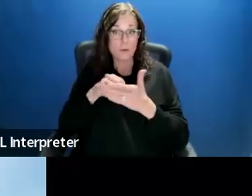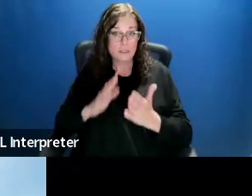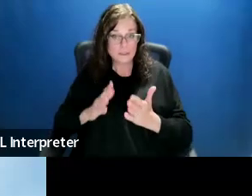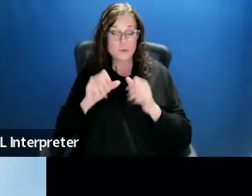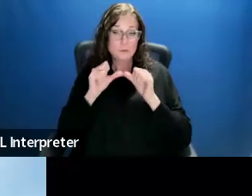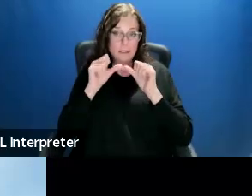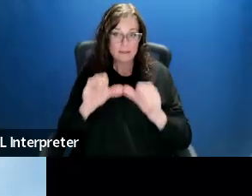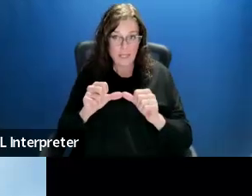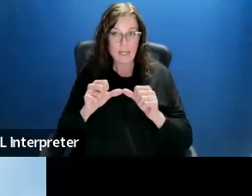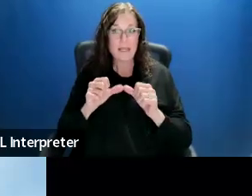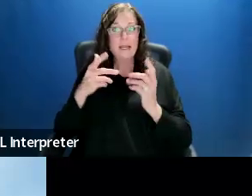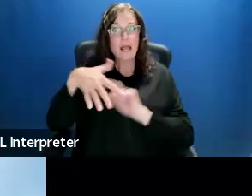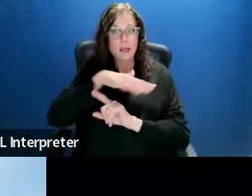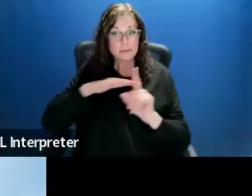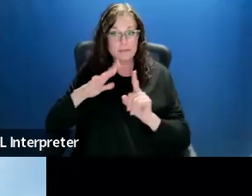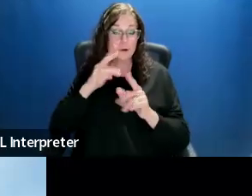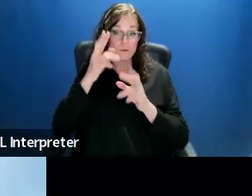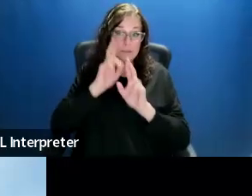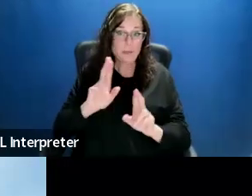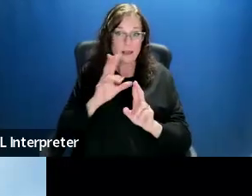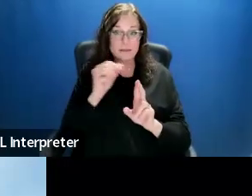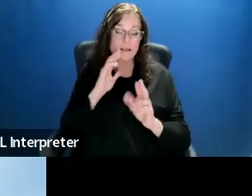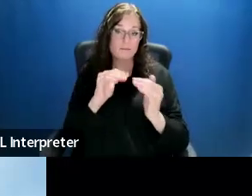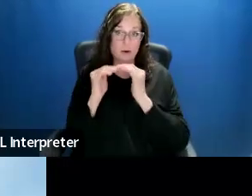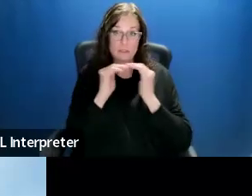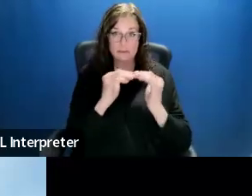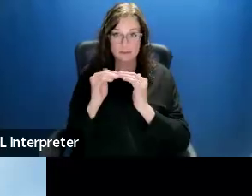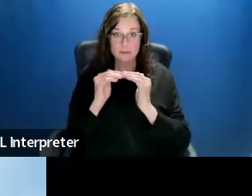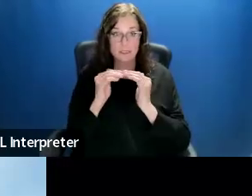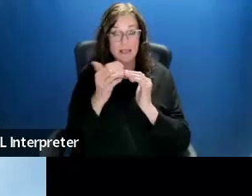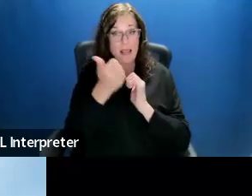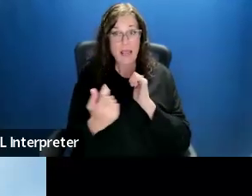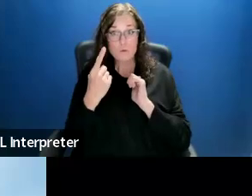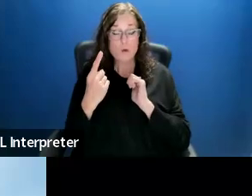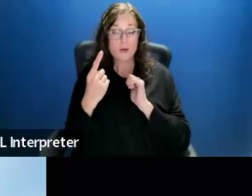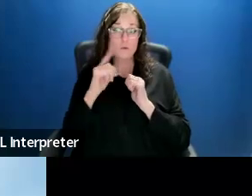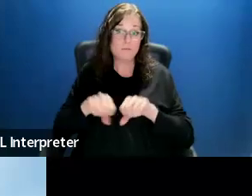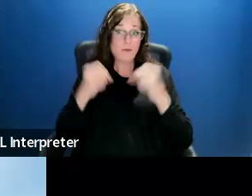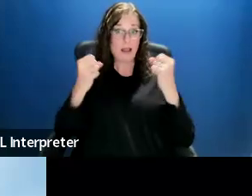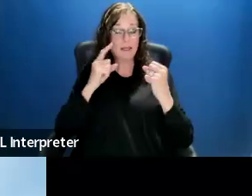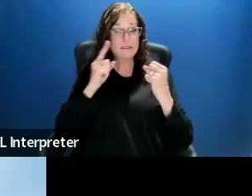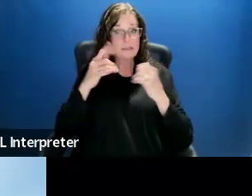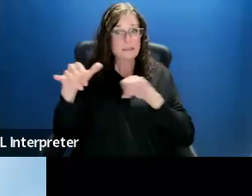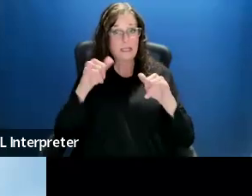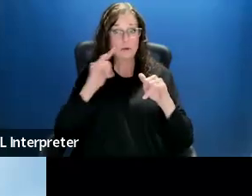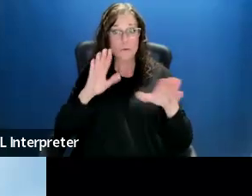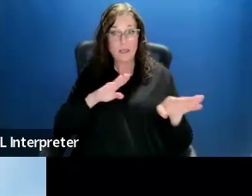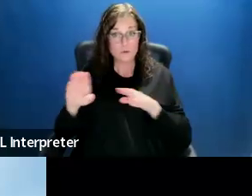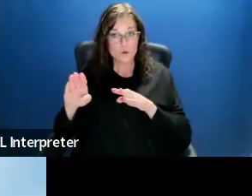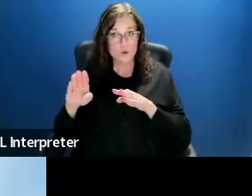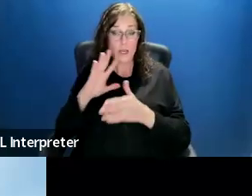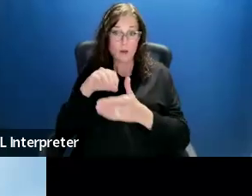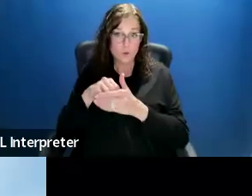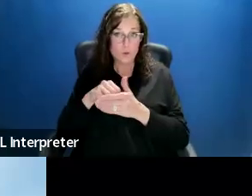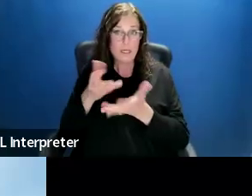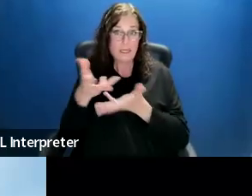to maintain an atmosphere of respect and fairness. Anyone who violates this standard of behavior,